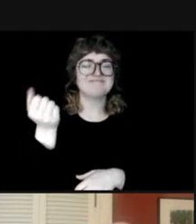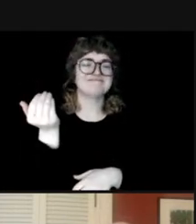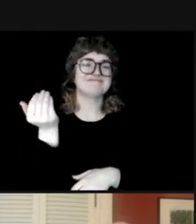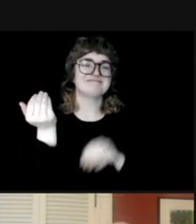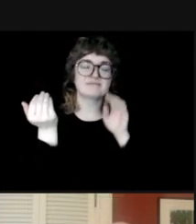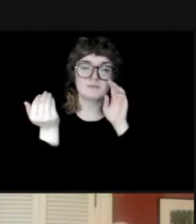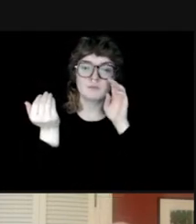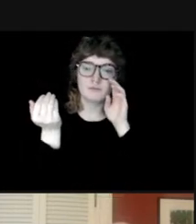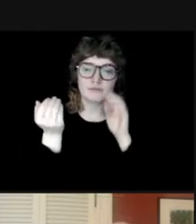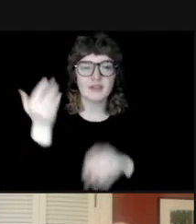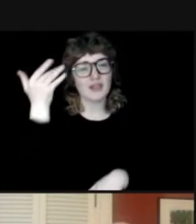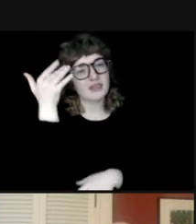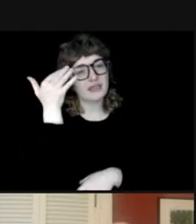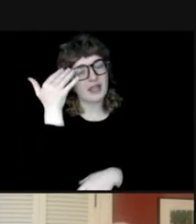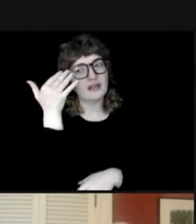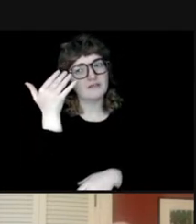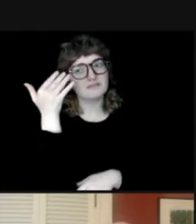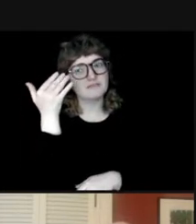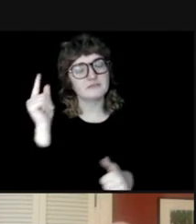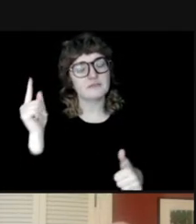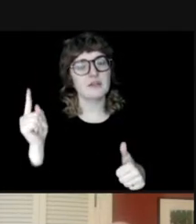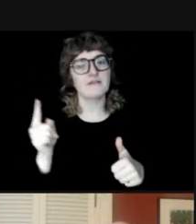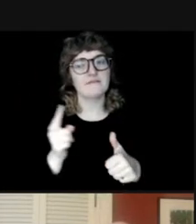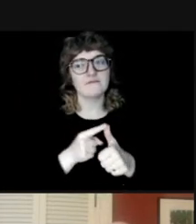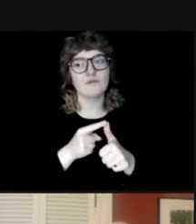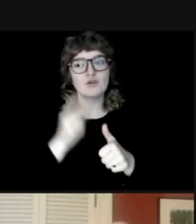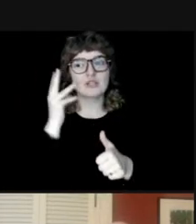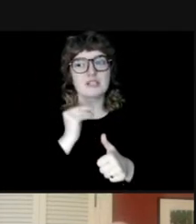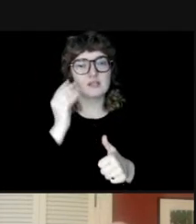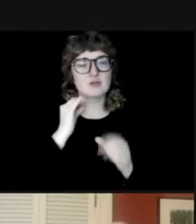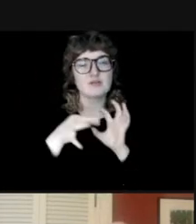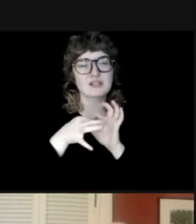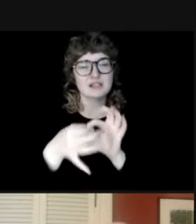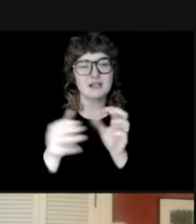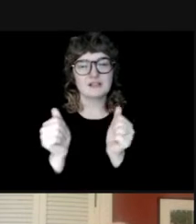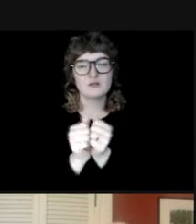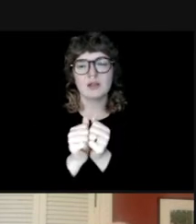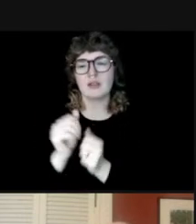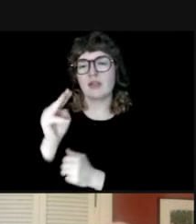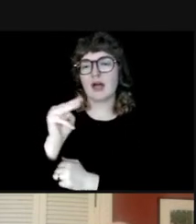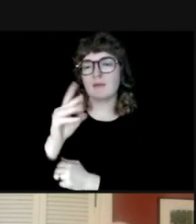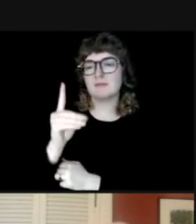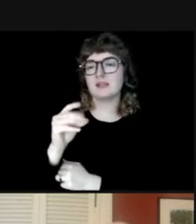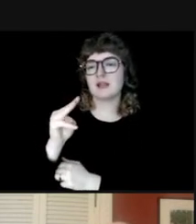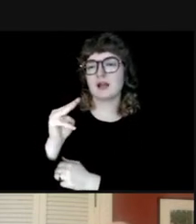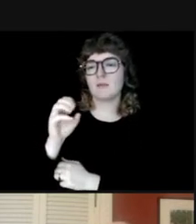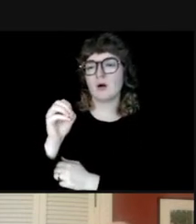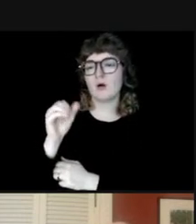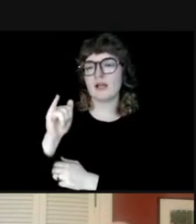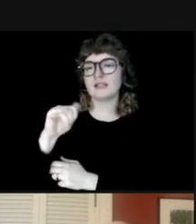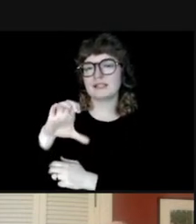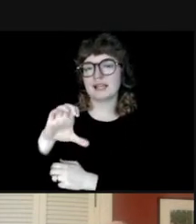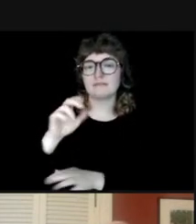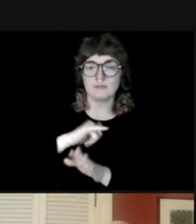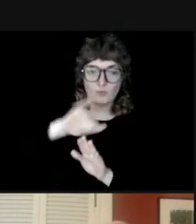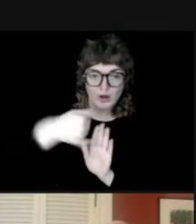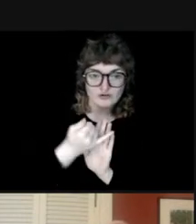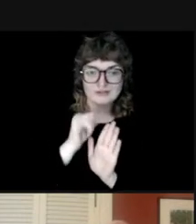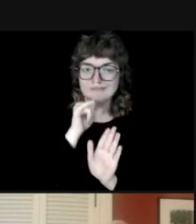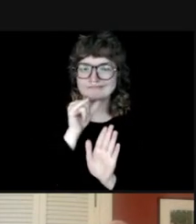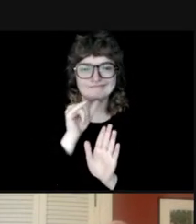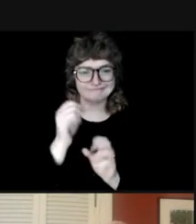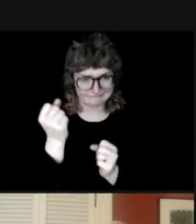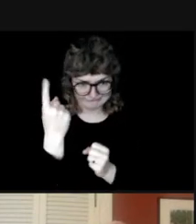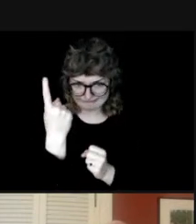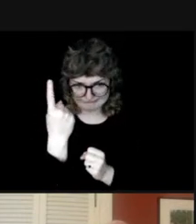find first to be very helpful in this mosaic as well. This approach will not give a complete picture of